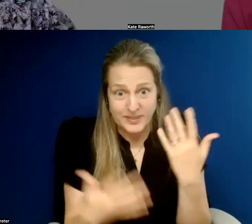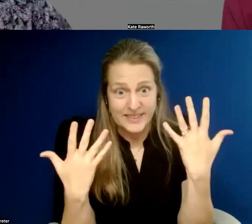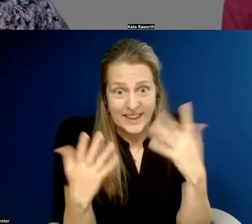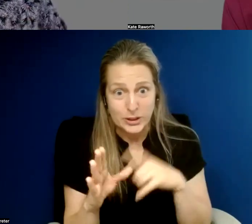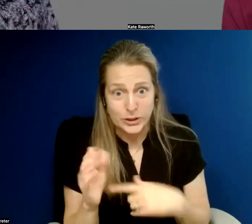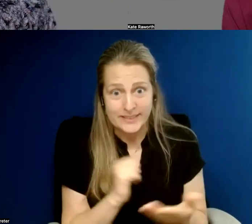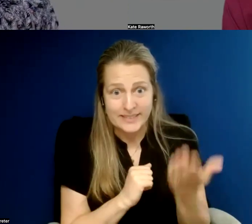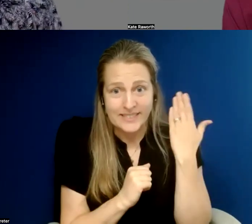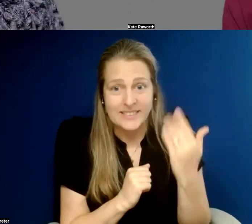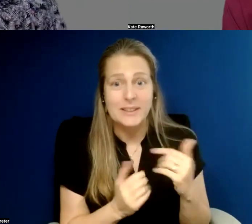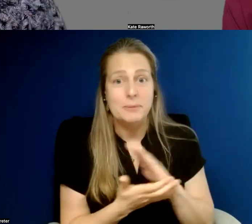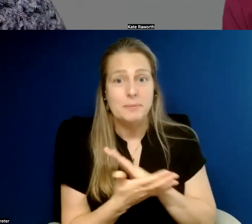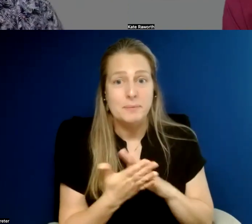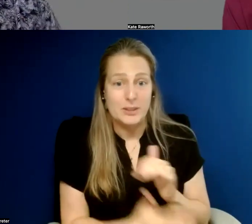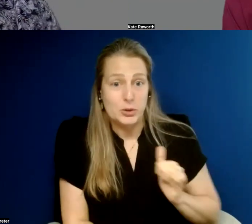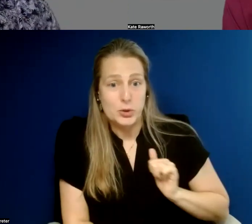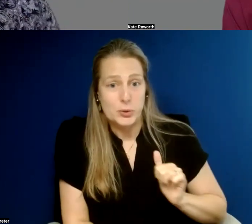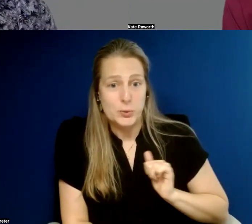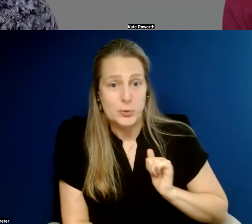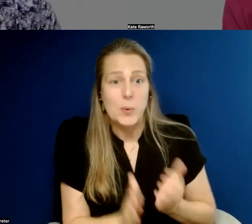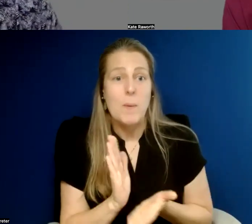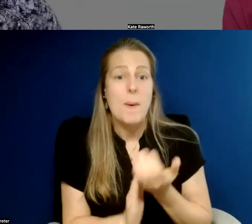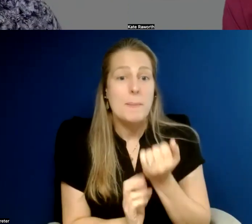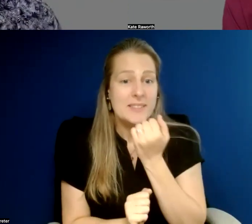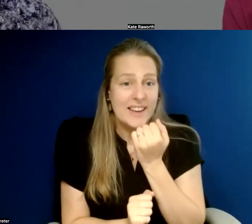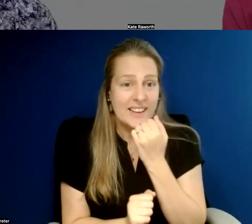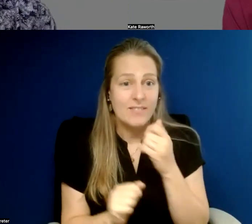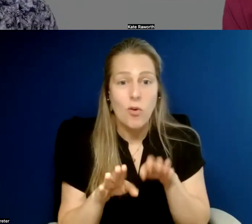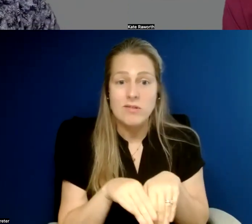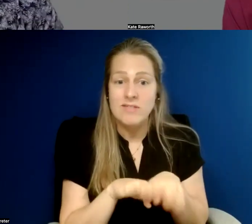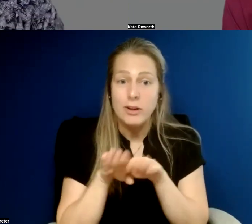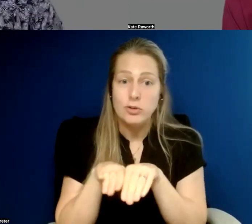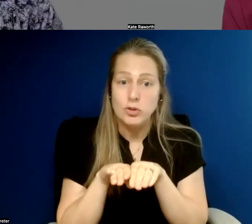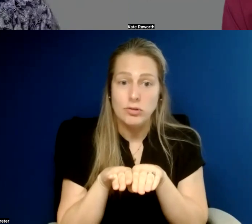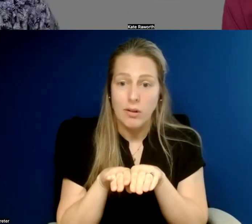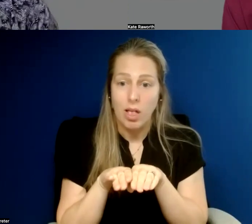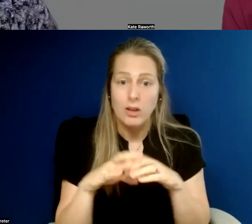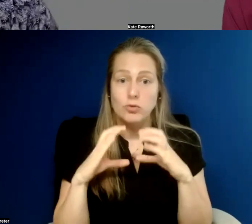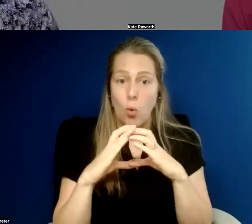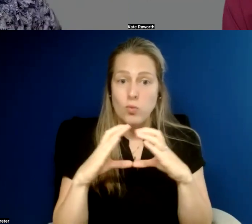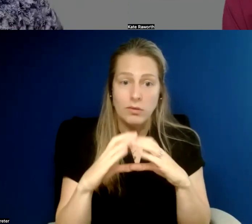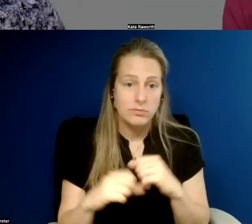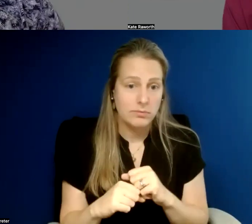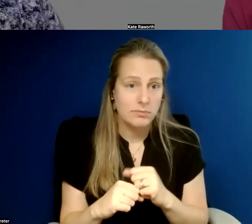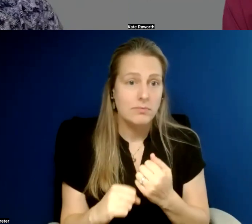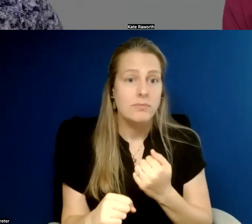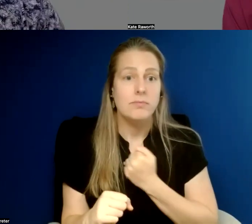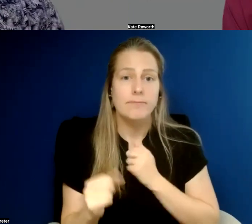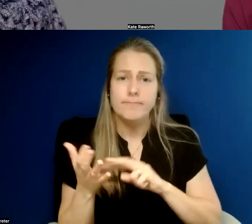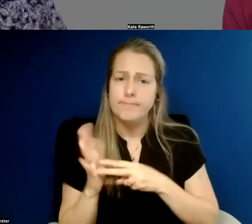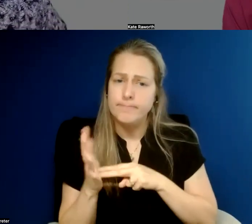very due for an update of the National Donuts. And my plan now is to work together, probably once again with